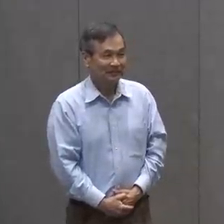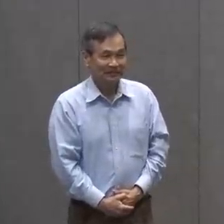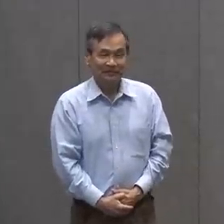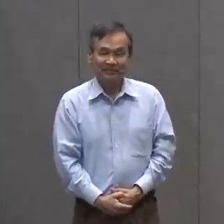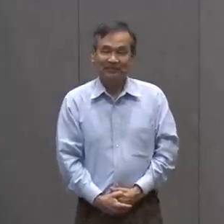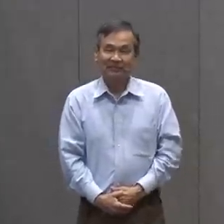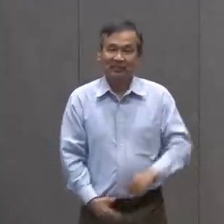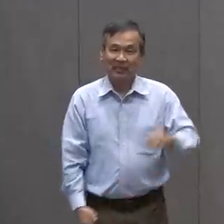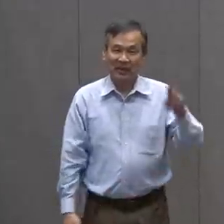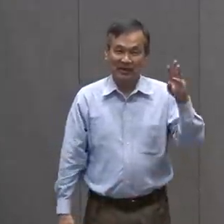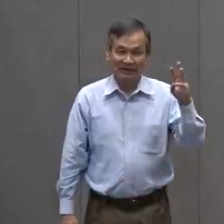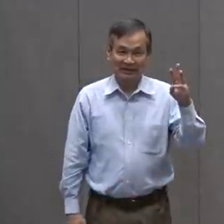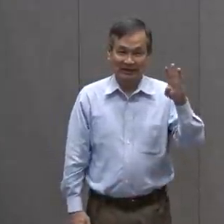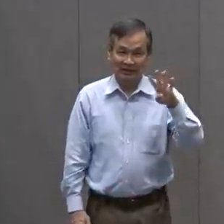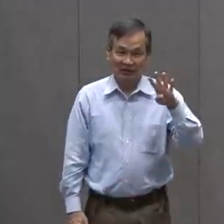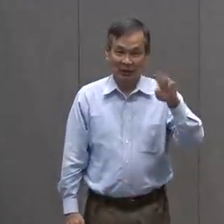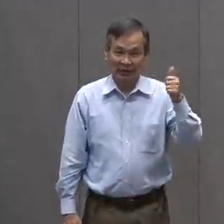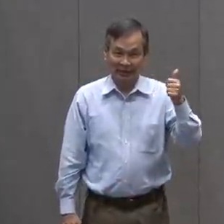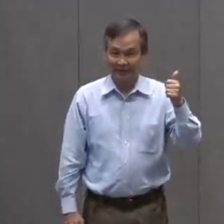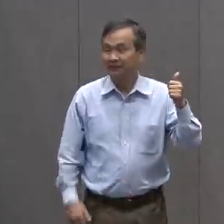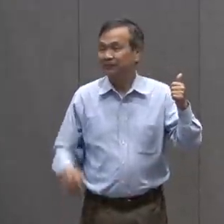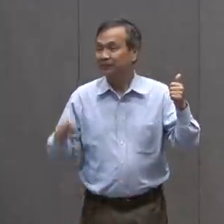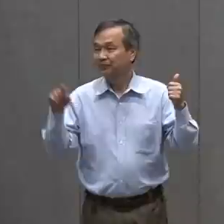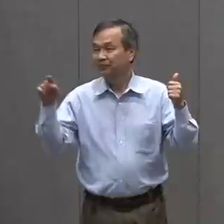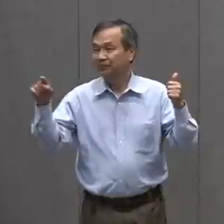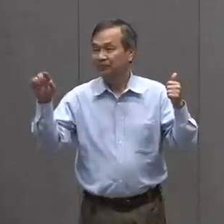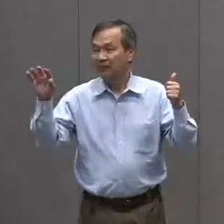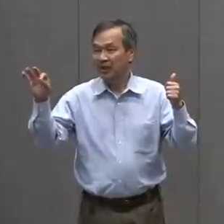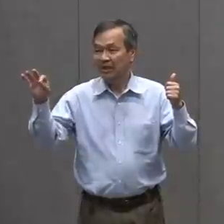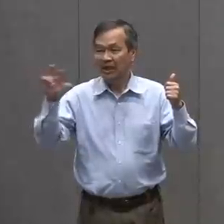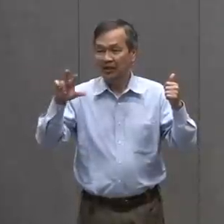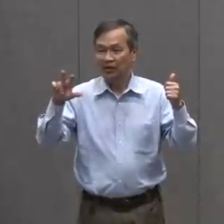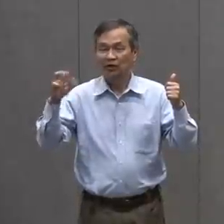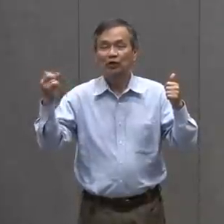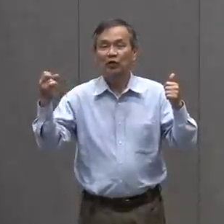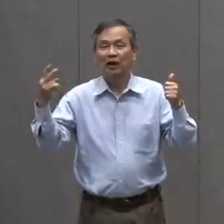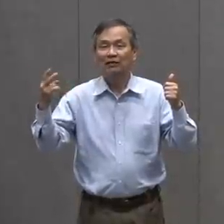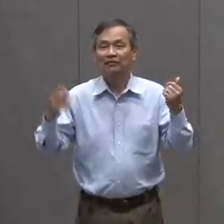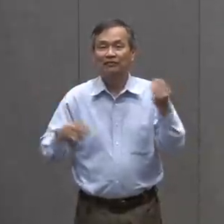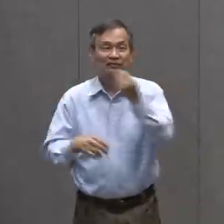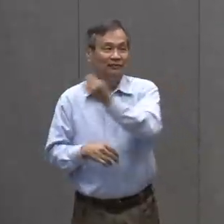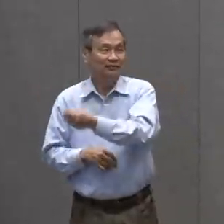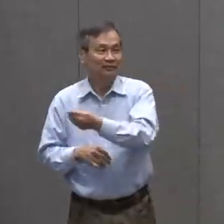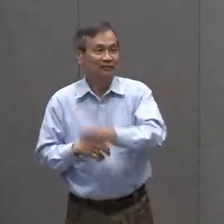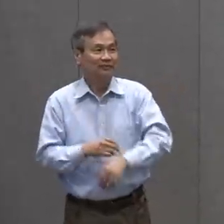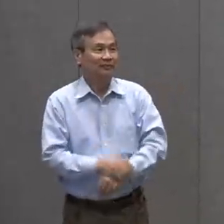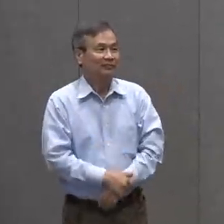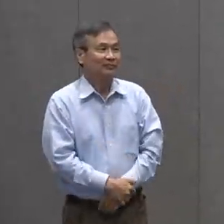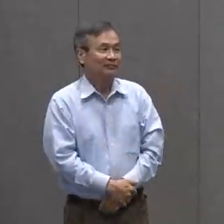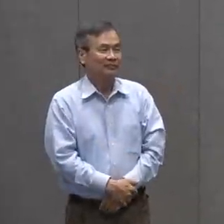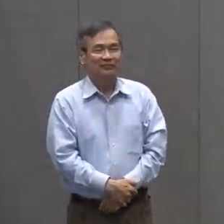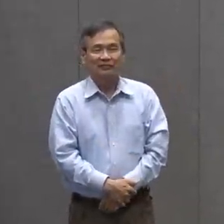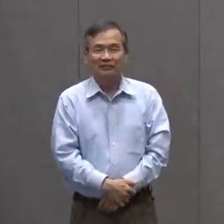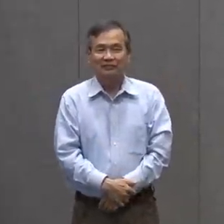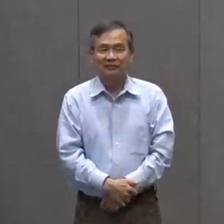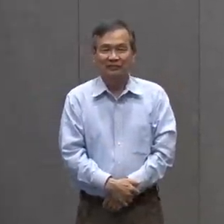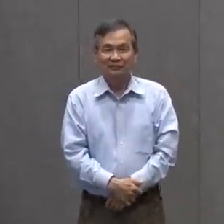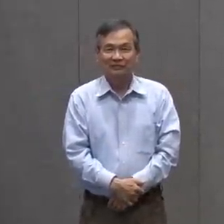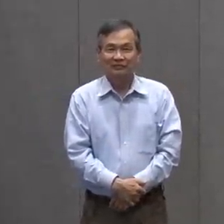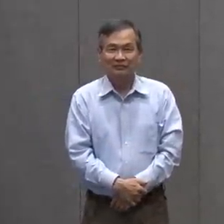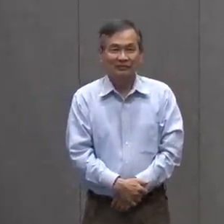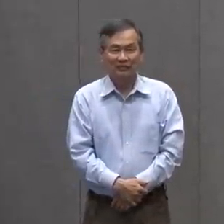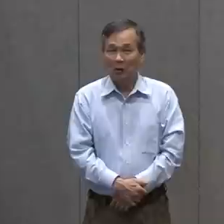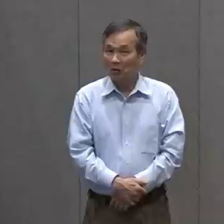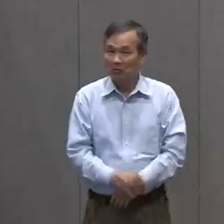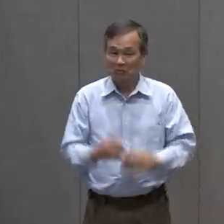I have a 6 and a 4, 10. And I have a 9 and a 3, 12. Oh, this is pretty even.